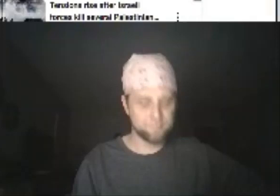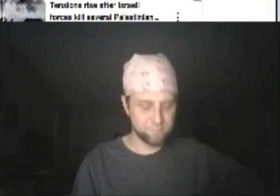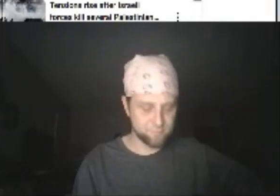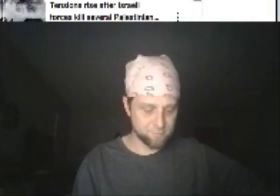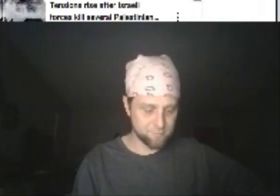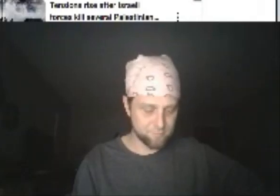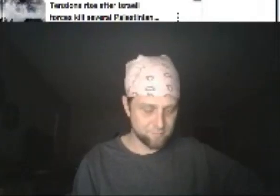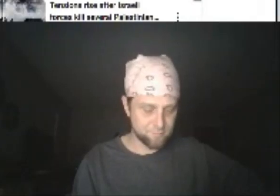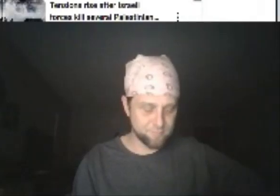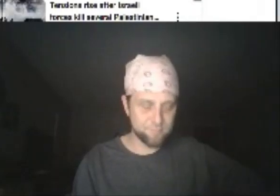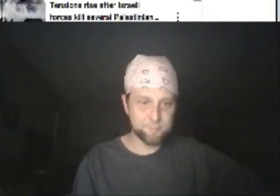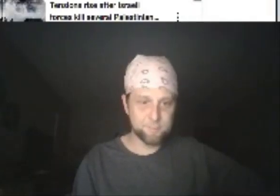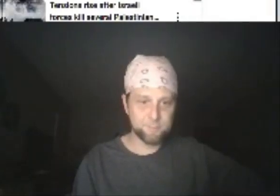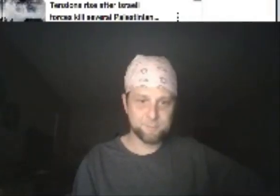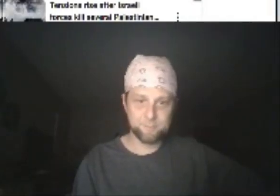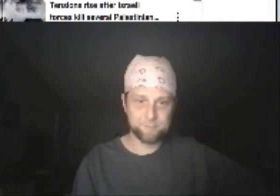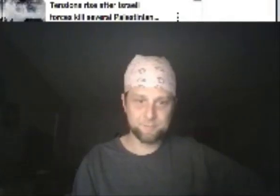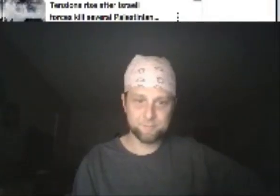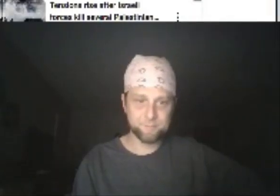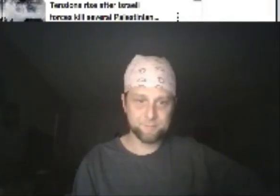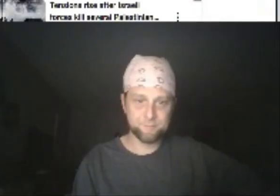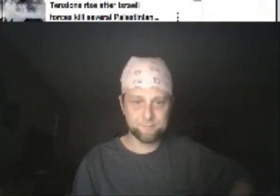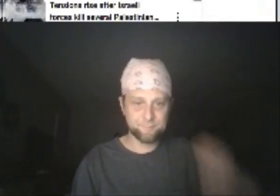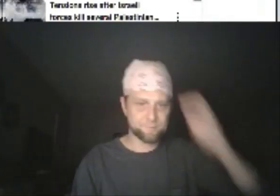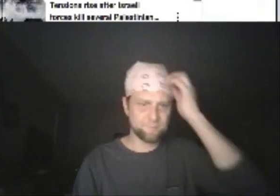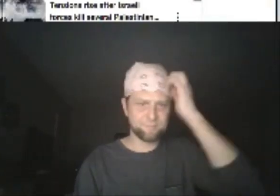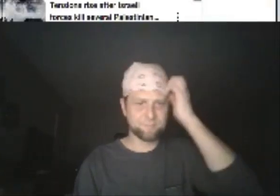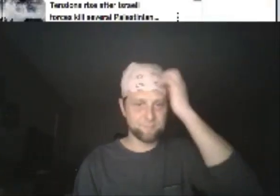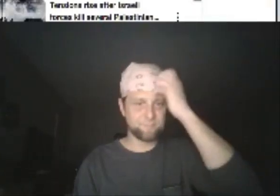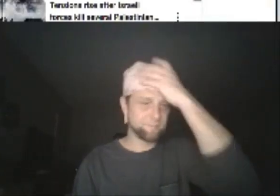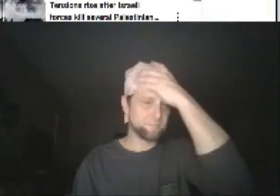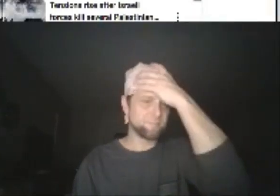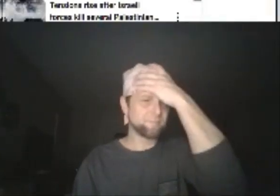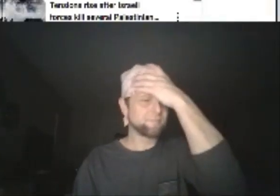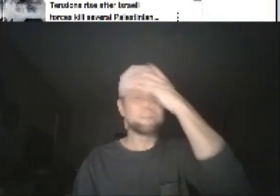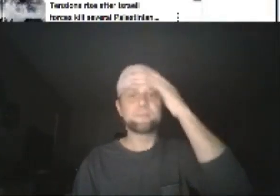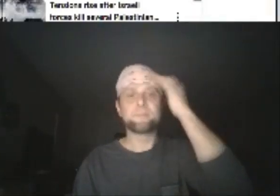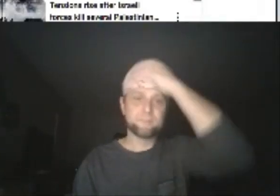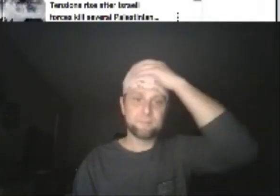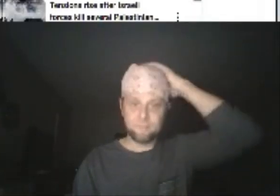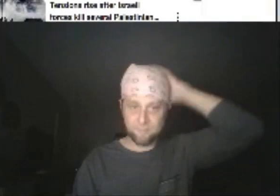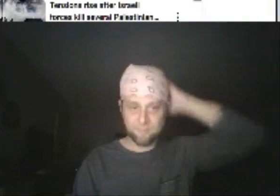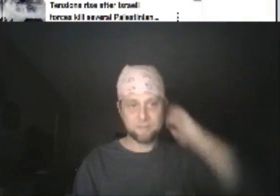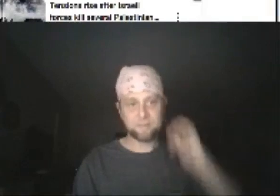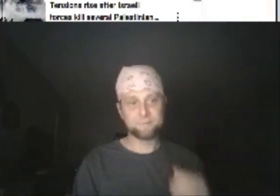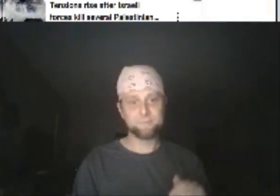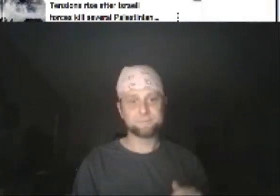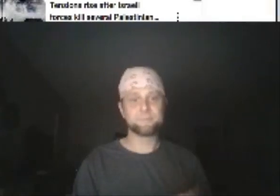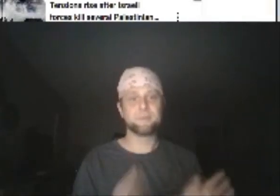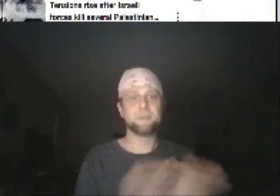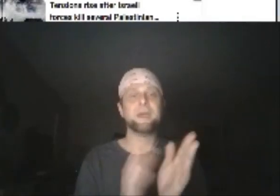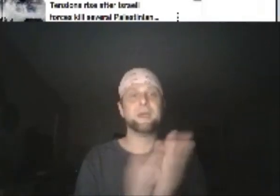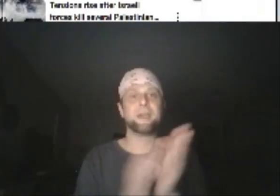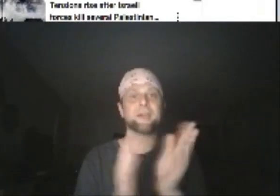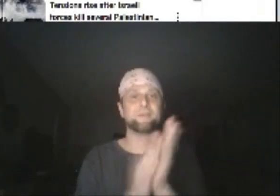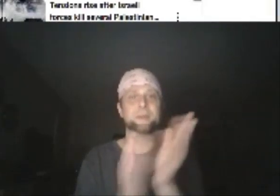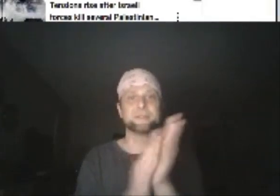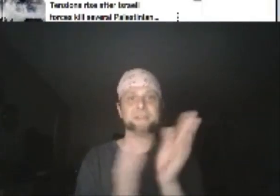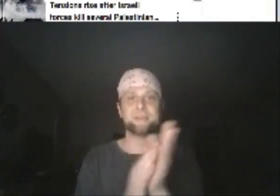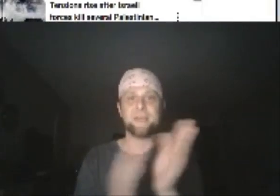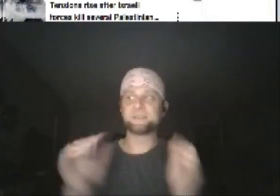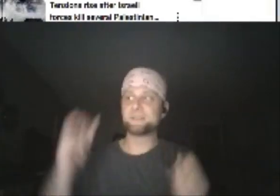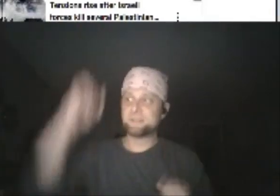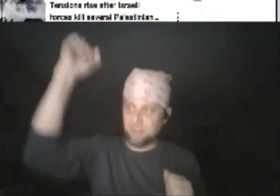also applaud the decision by the UK, as I mentioned before, to send these Challenger tanks to Ukraine. We will continue to... Yay, everybody